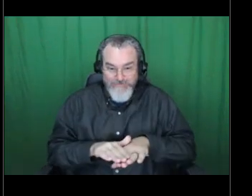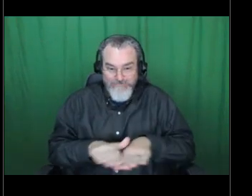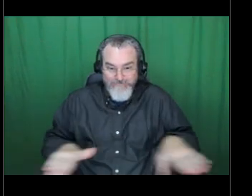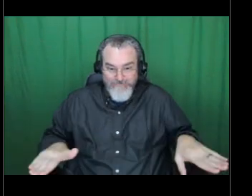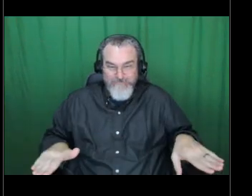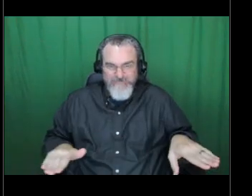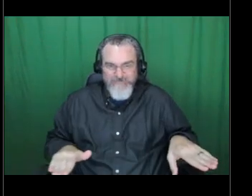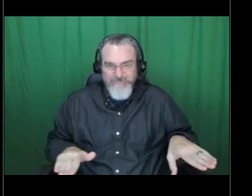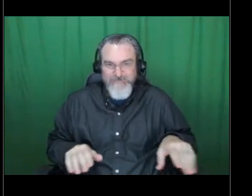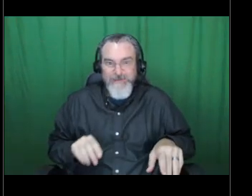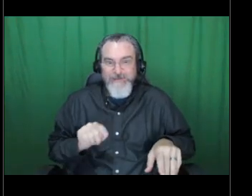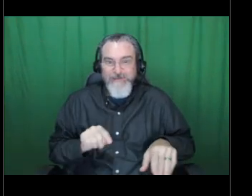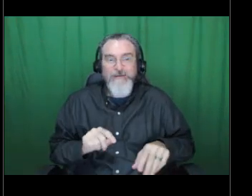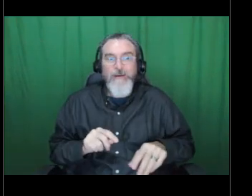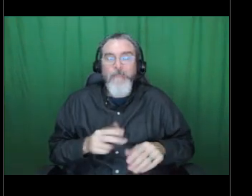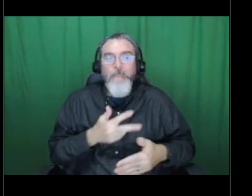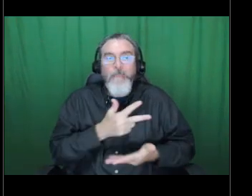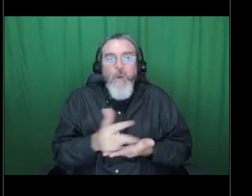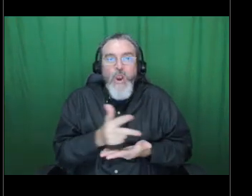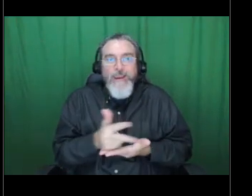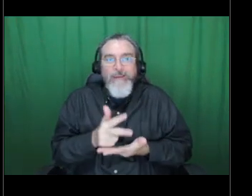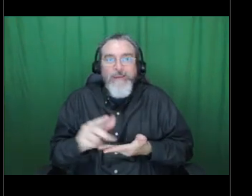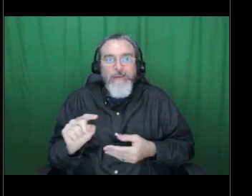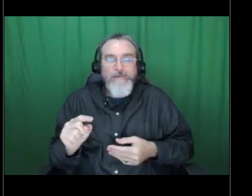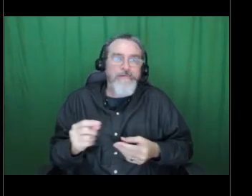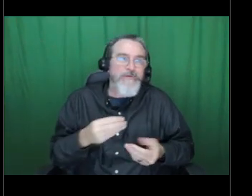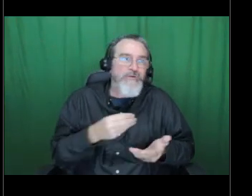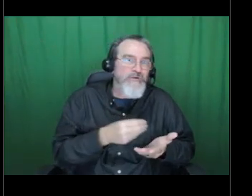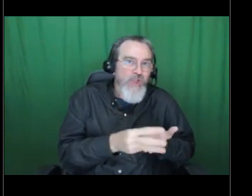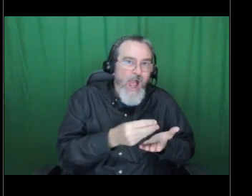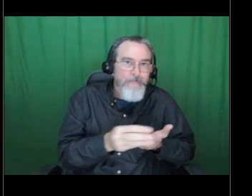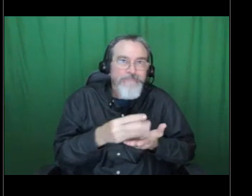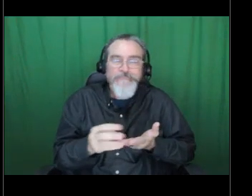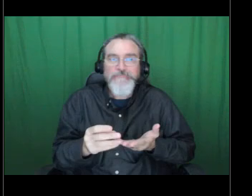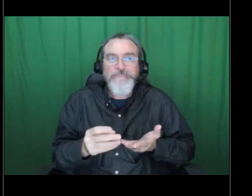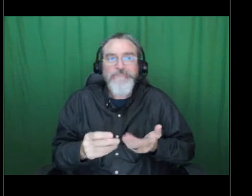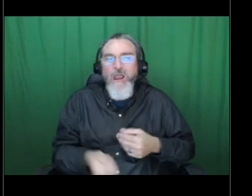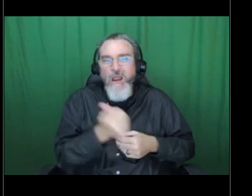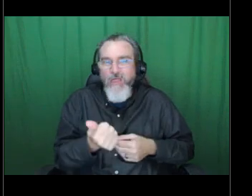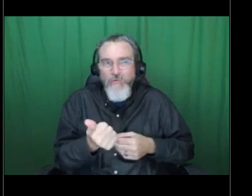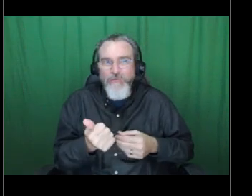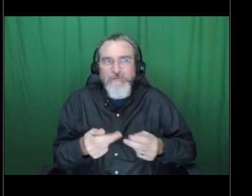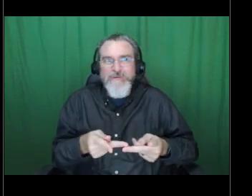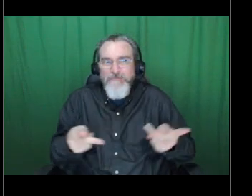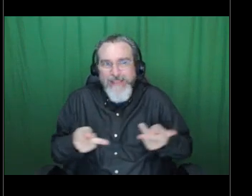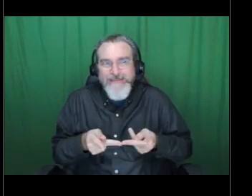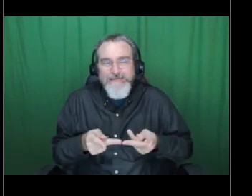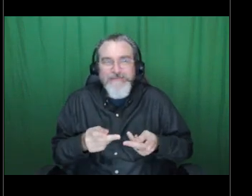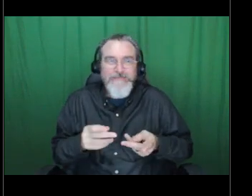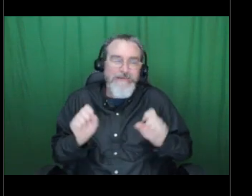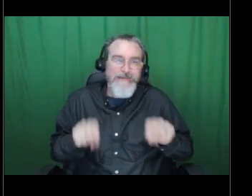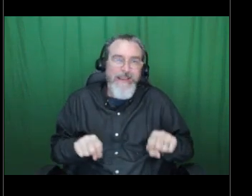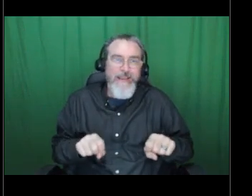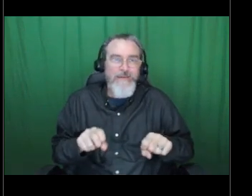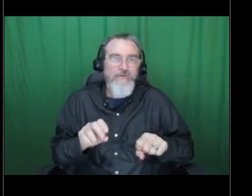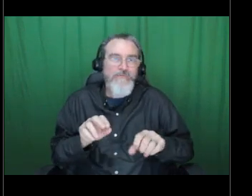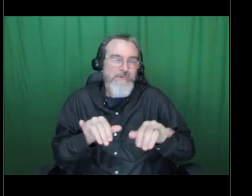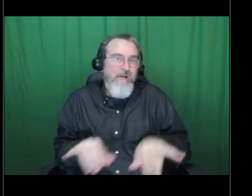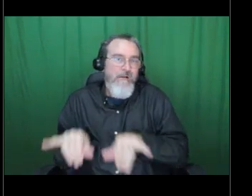is used entirely for parking, shops, or other common use spaces. The